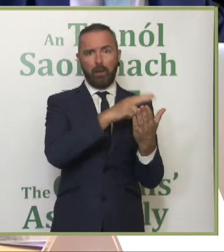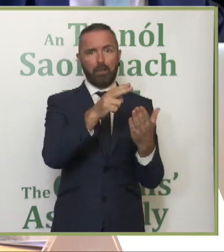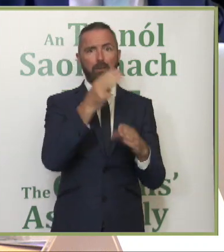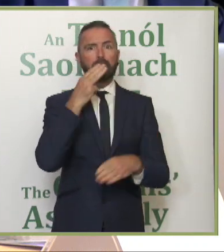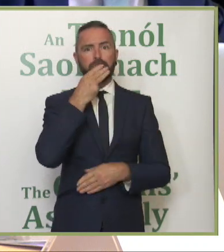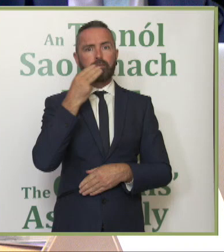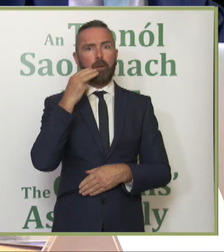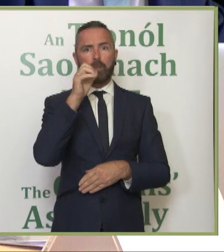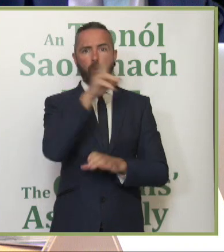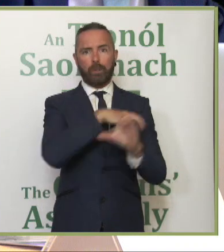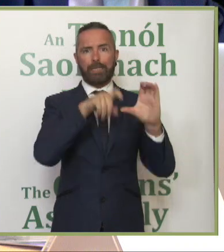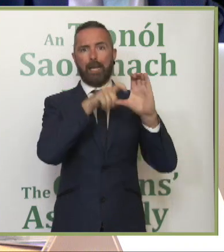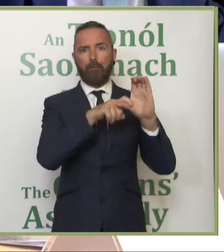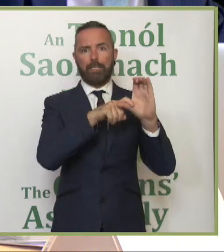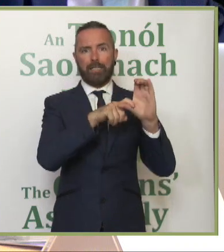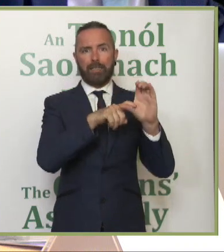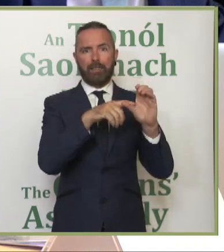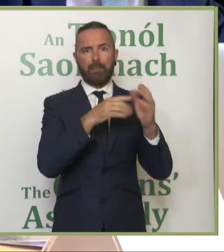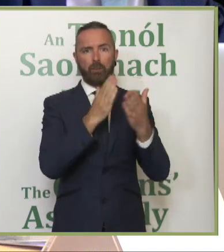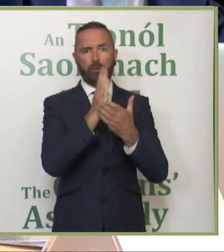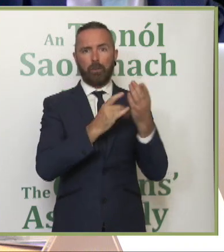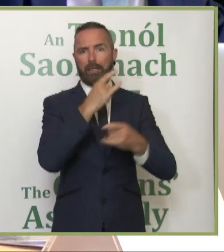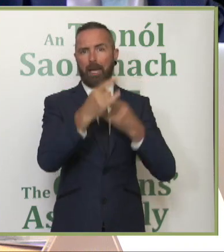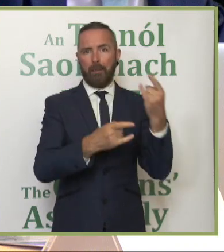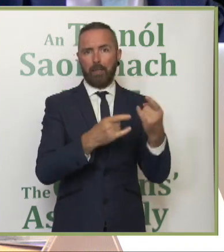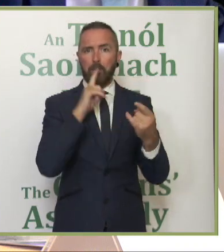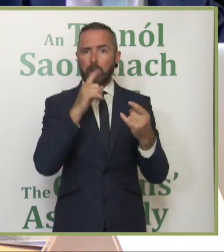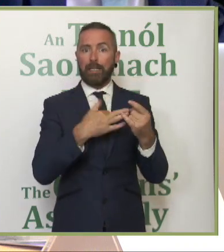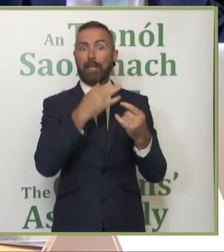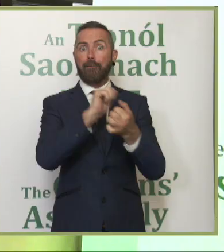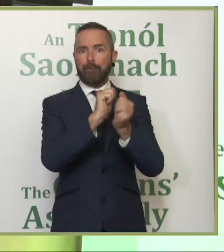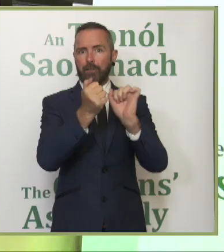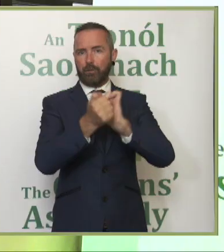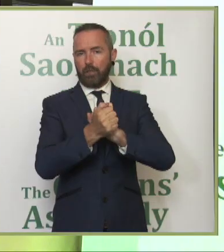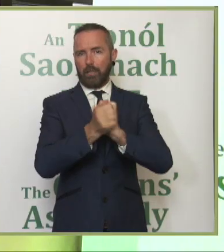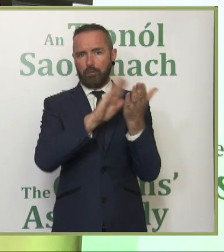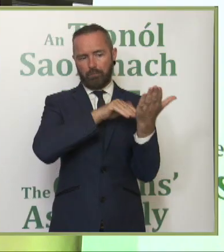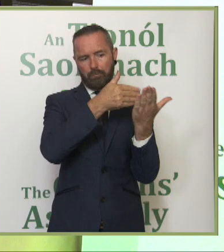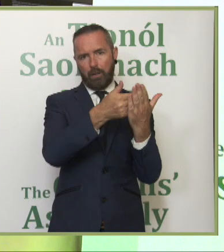about, you know, if there's legislation change or regulation change, what protections did that give?